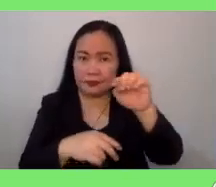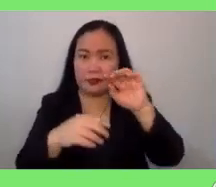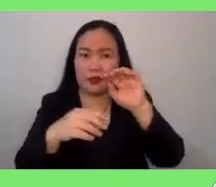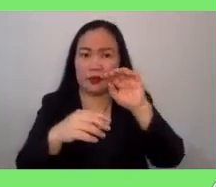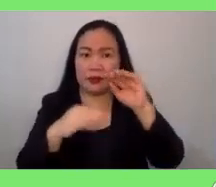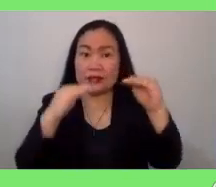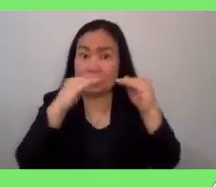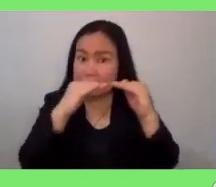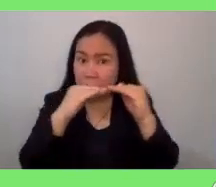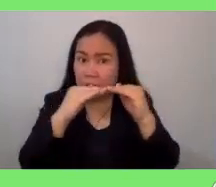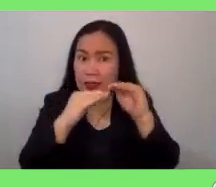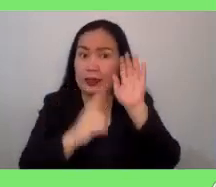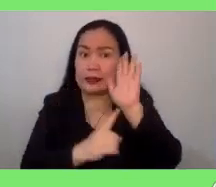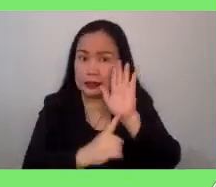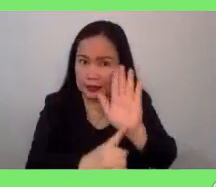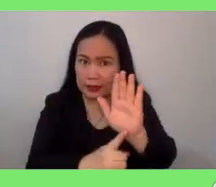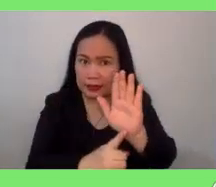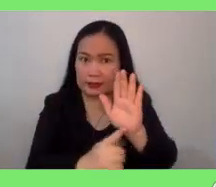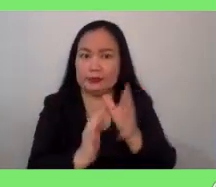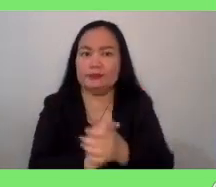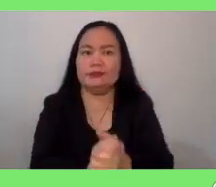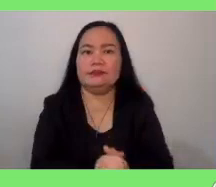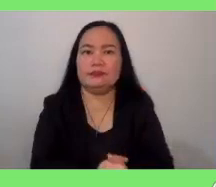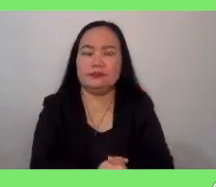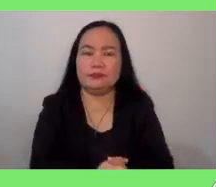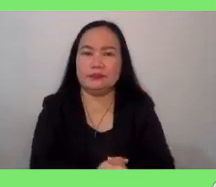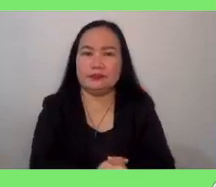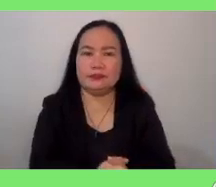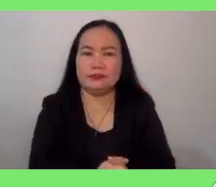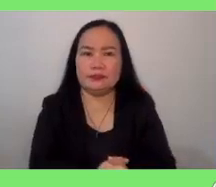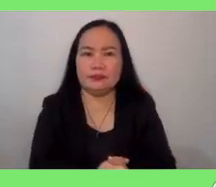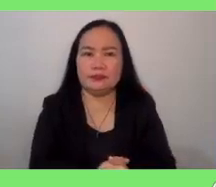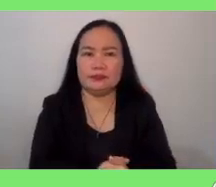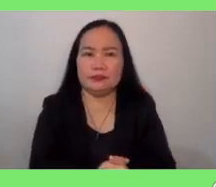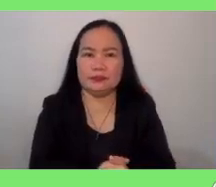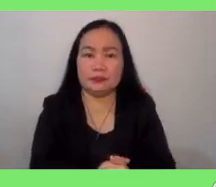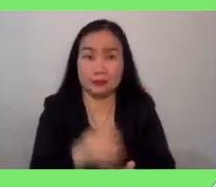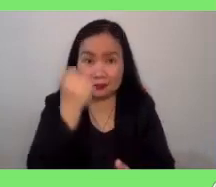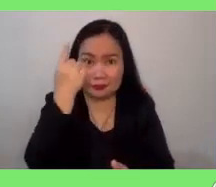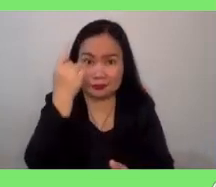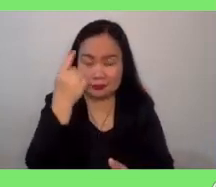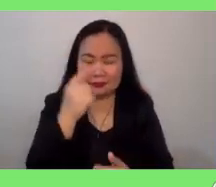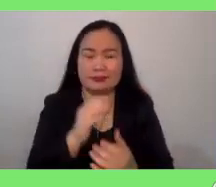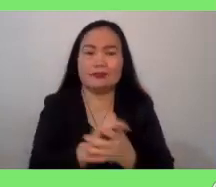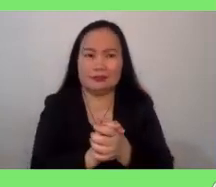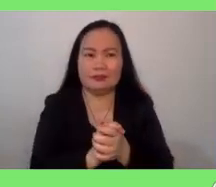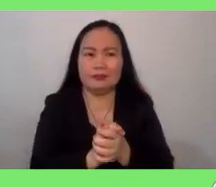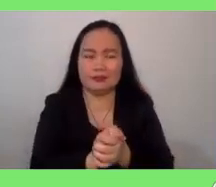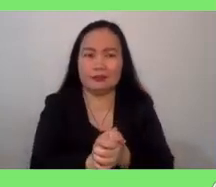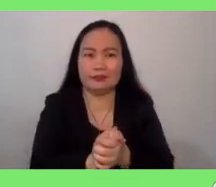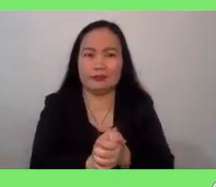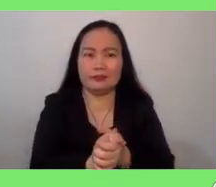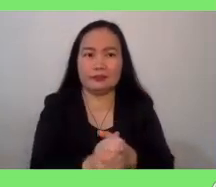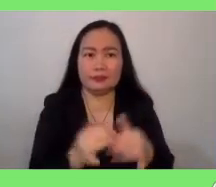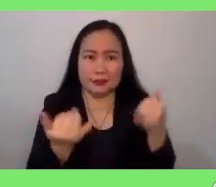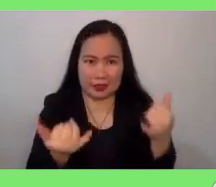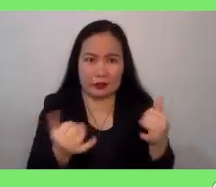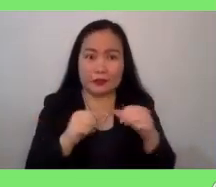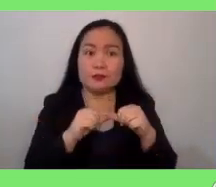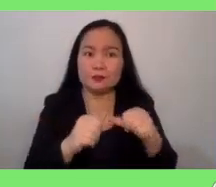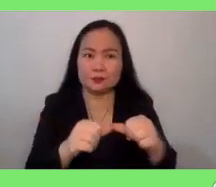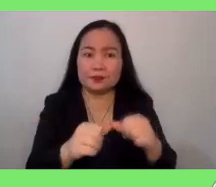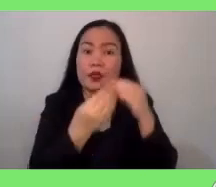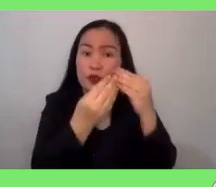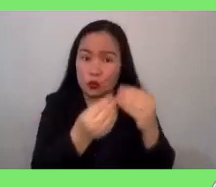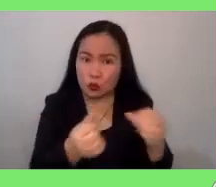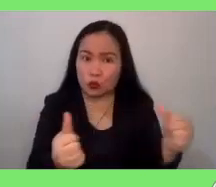to. Okay? Para maging equation siya. Okay, so sana naintindihan. Okay, so let's proceed